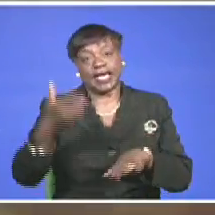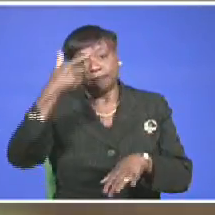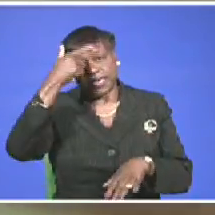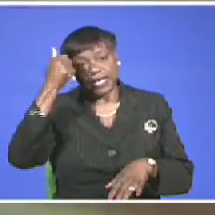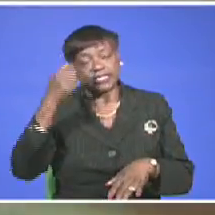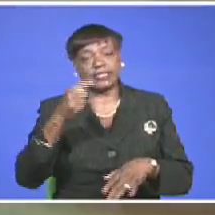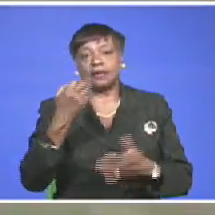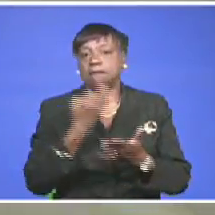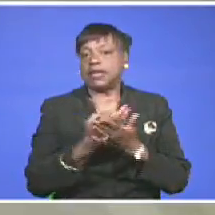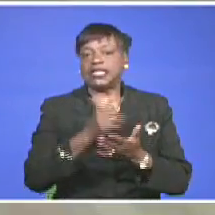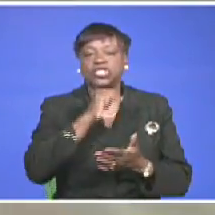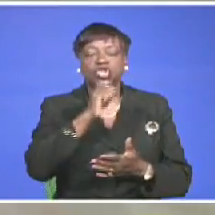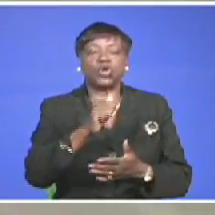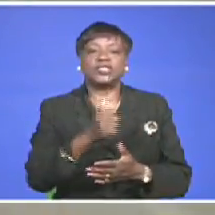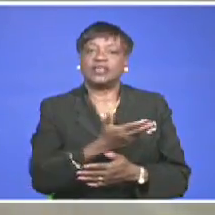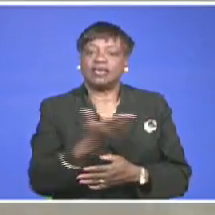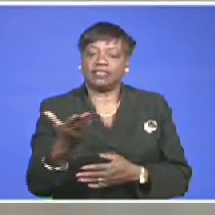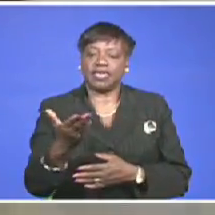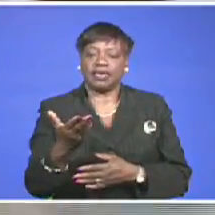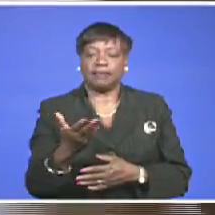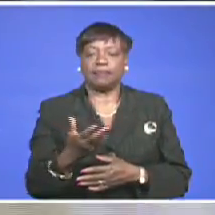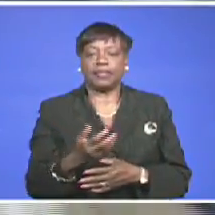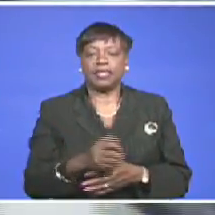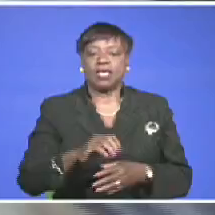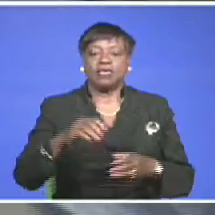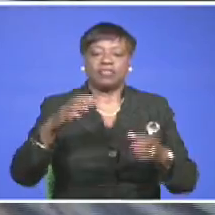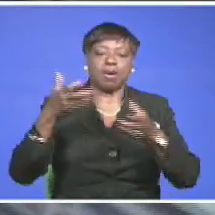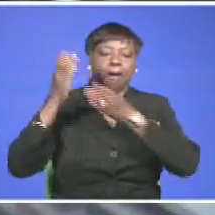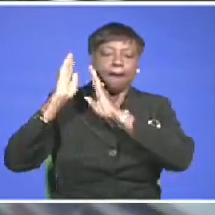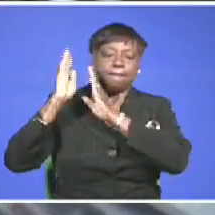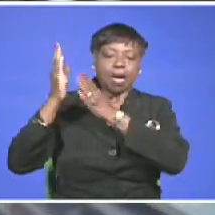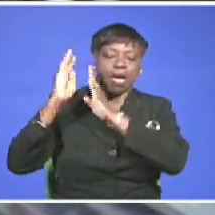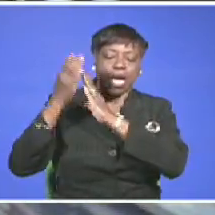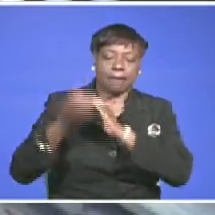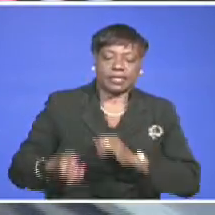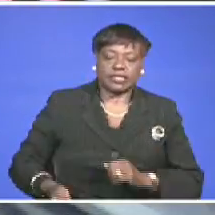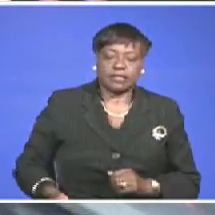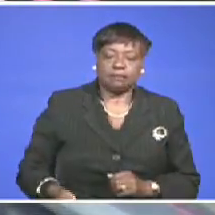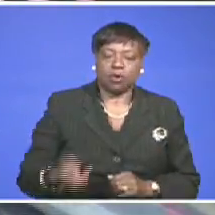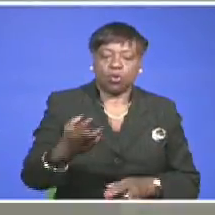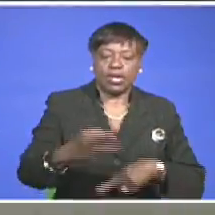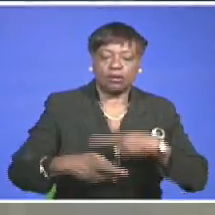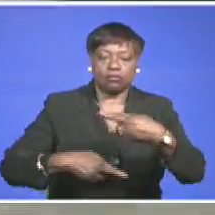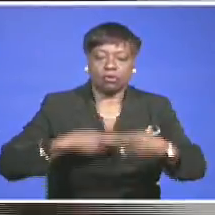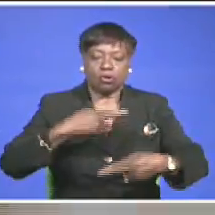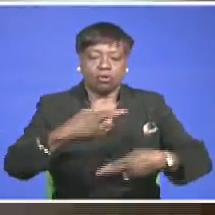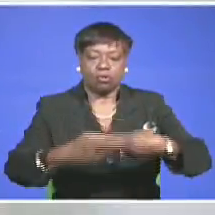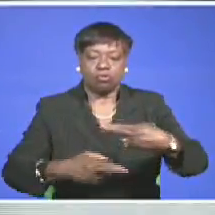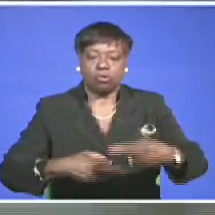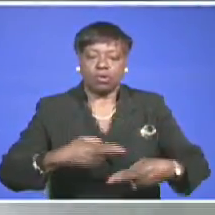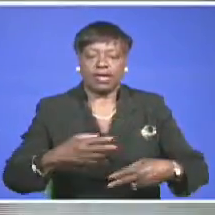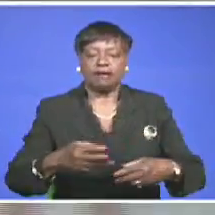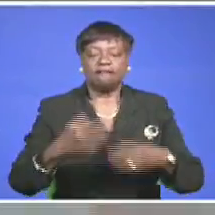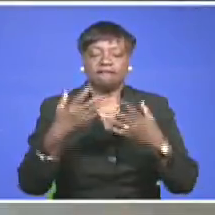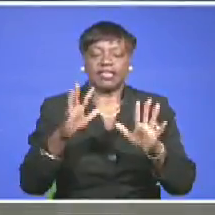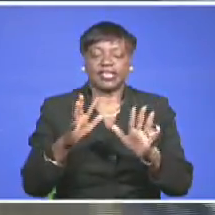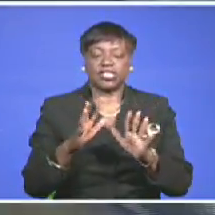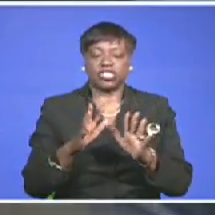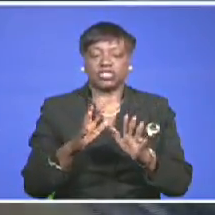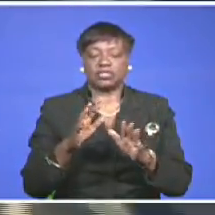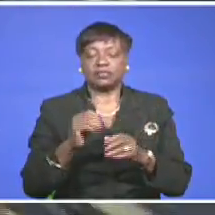The Bahamas Bowling Federation's World Cup roll-offs came to an end on Sunday at Mario's. It was 20 grueling games over